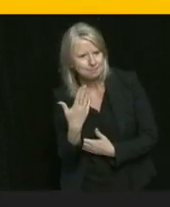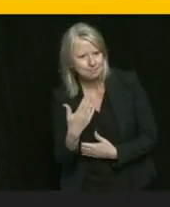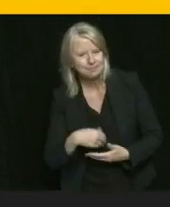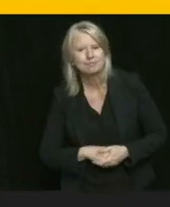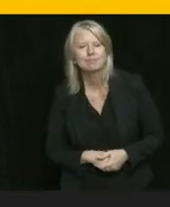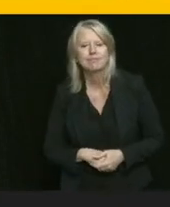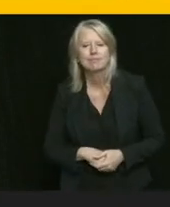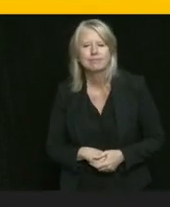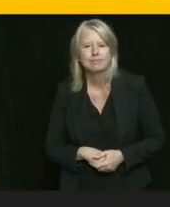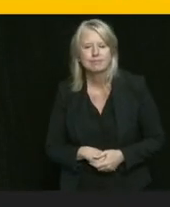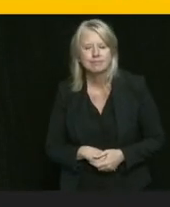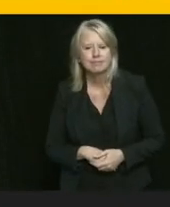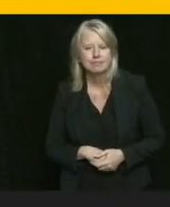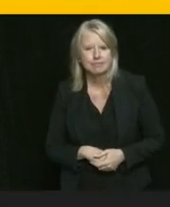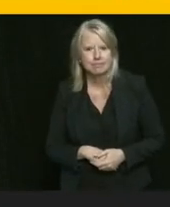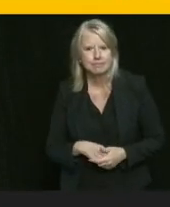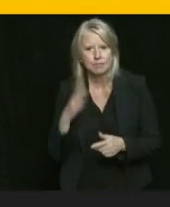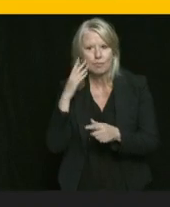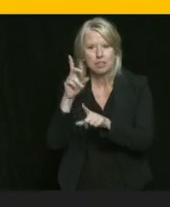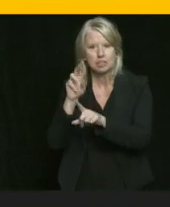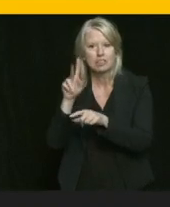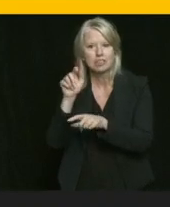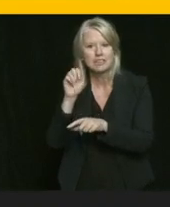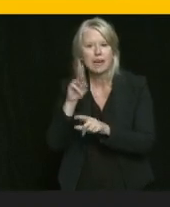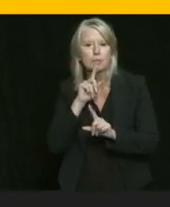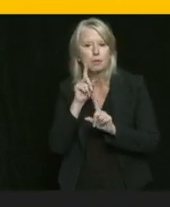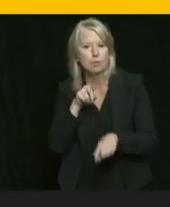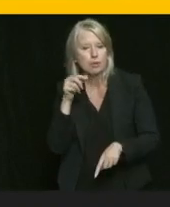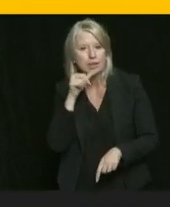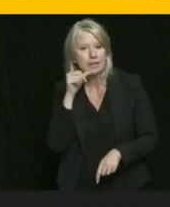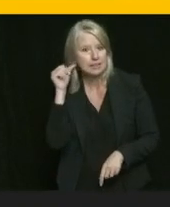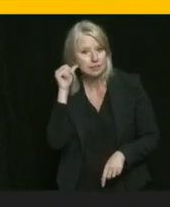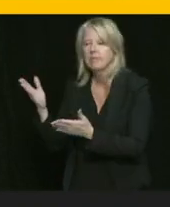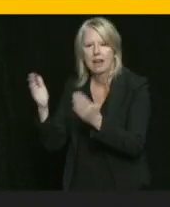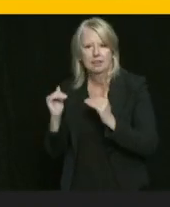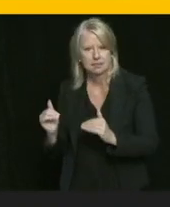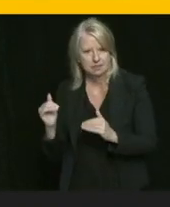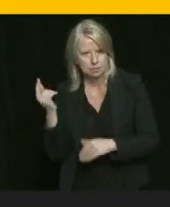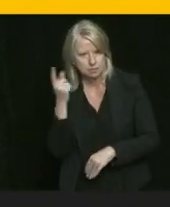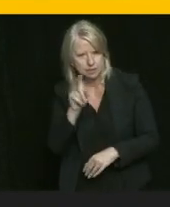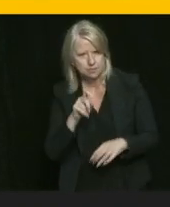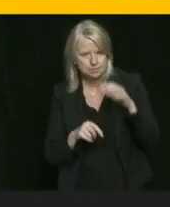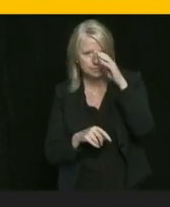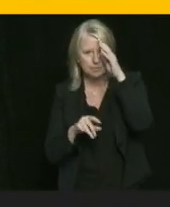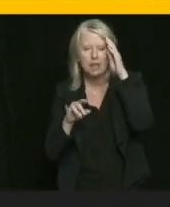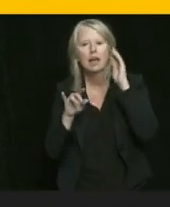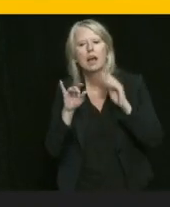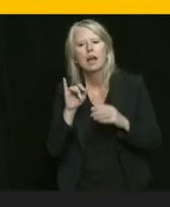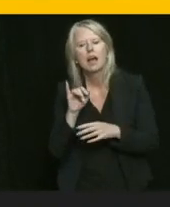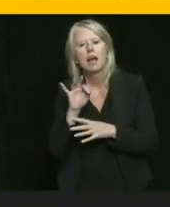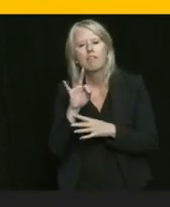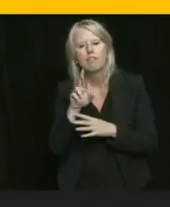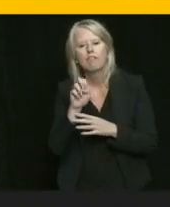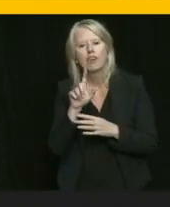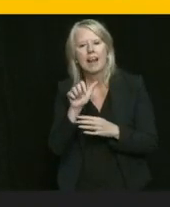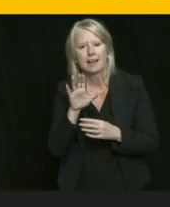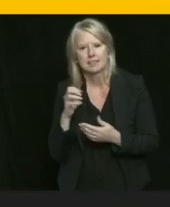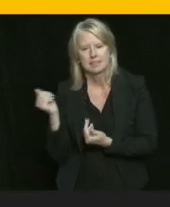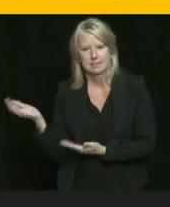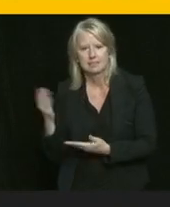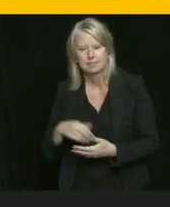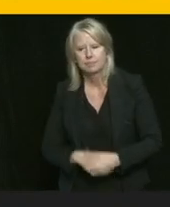As we know from Dr. Tam's report yesterday, the country's actually seeing two different... Justin Ling, freelance.